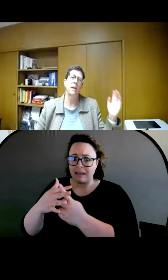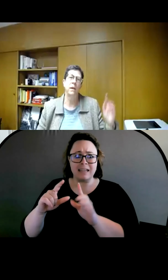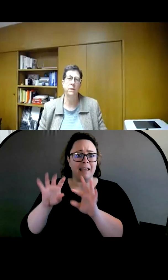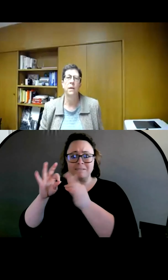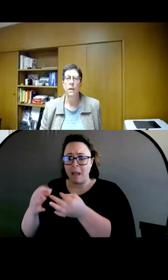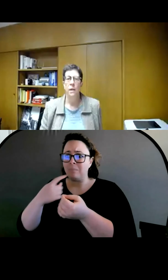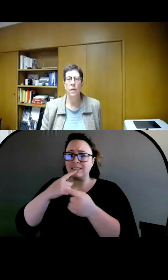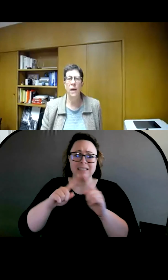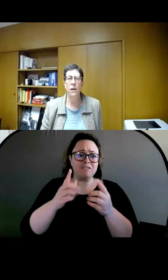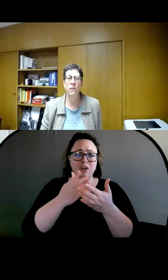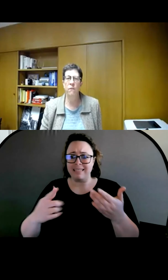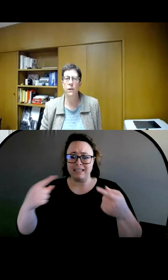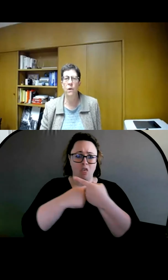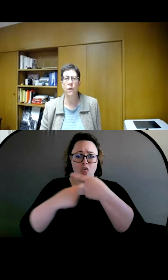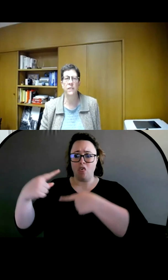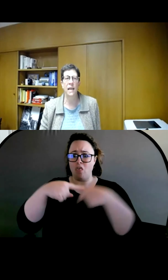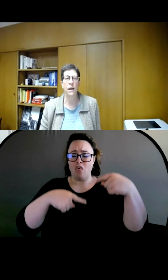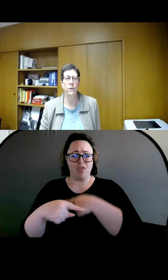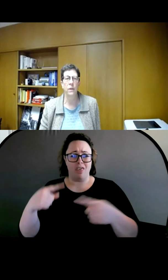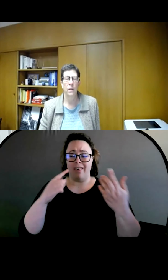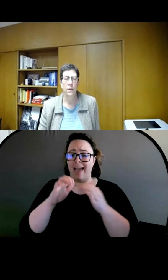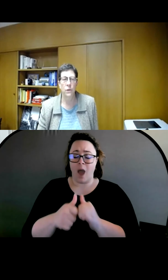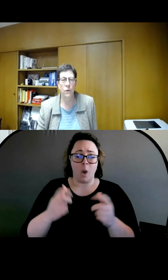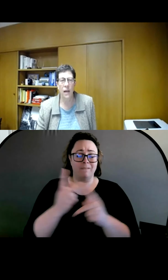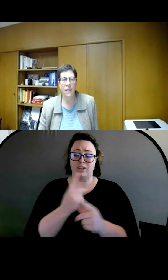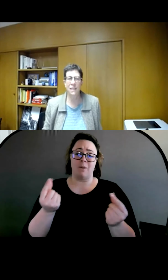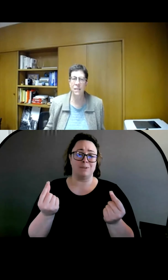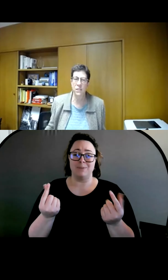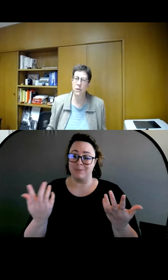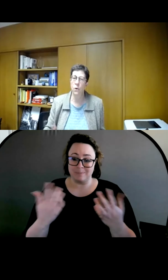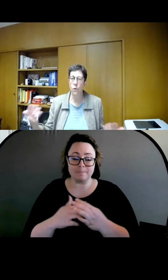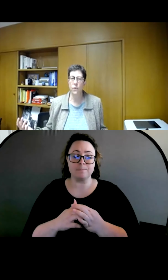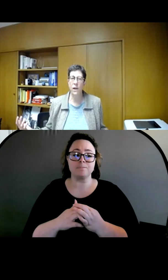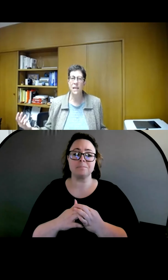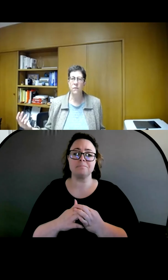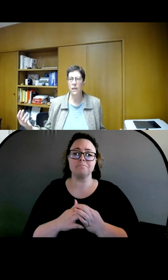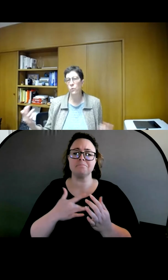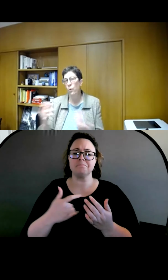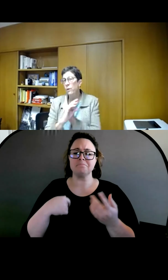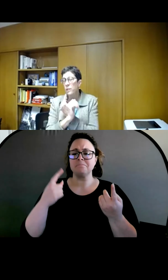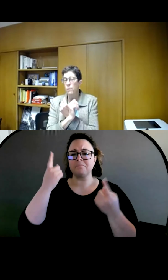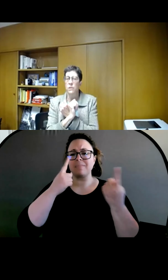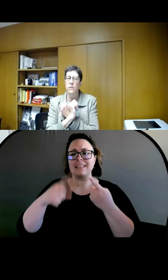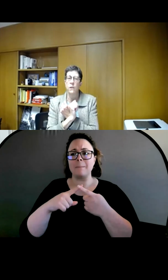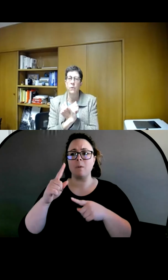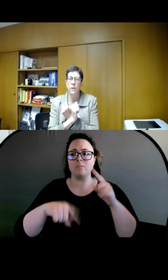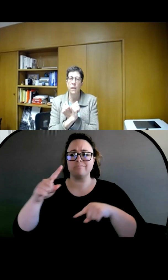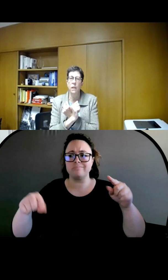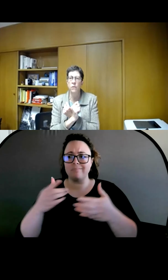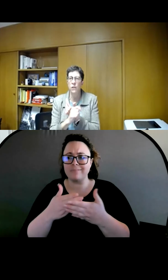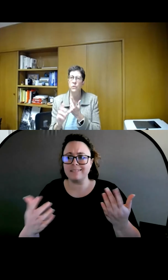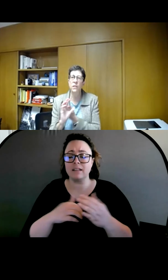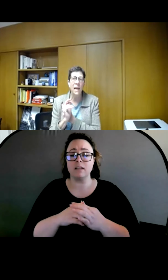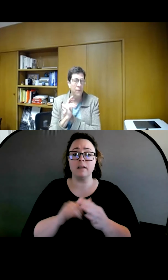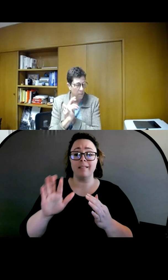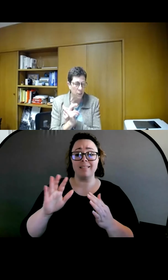different things. How do you figure all this out? So I like to consider a whole variety of things. What are this person's